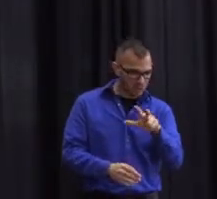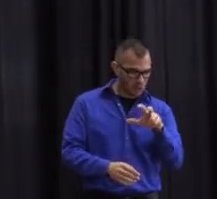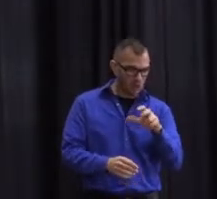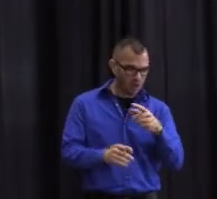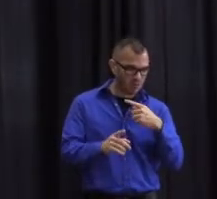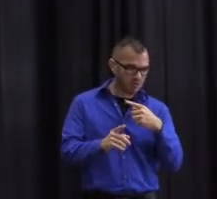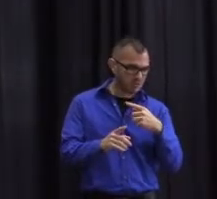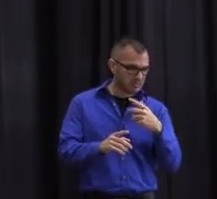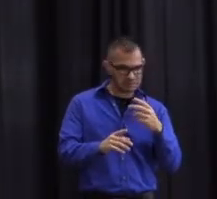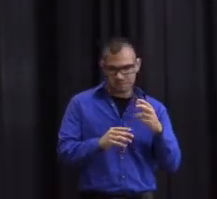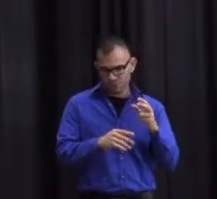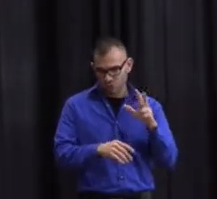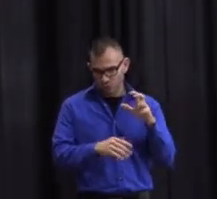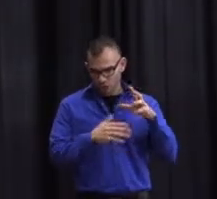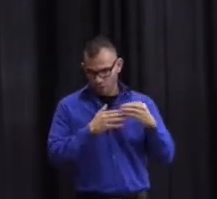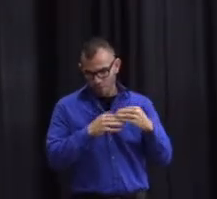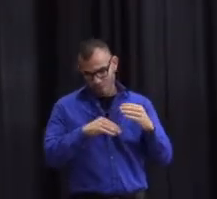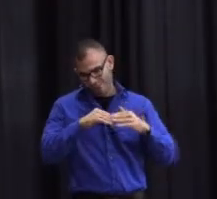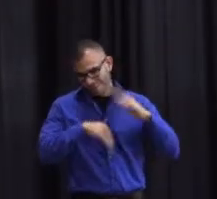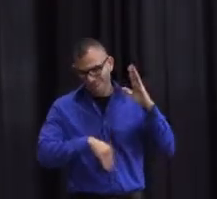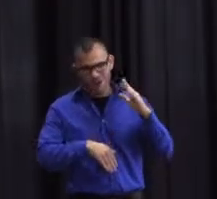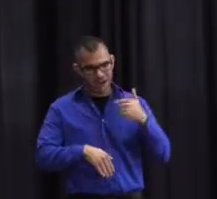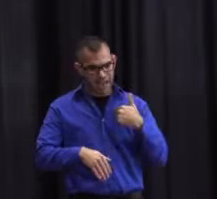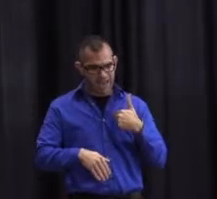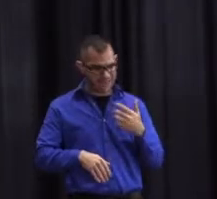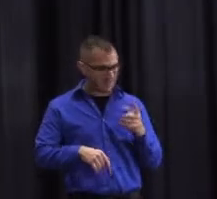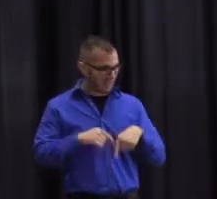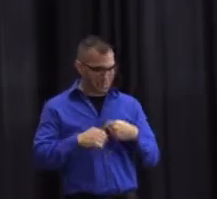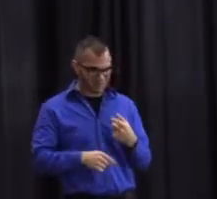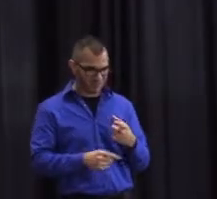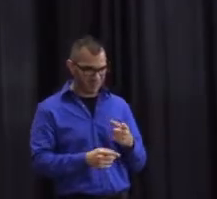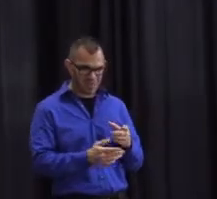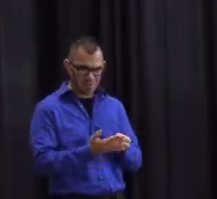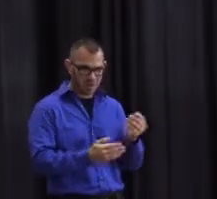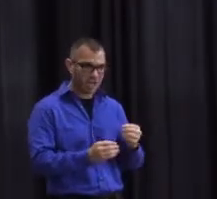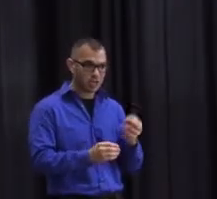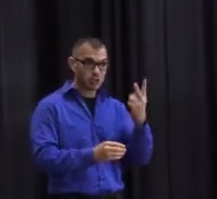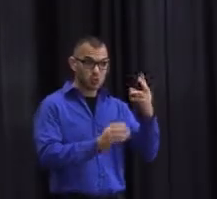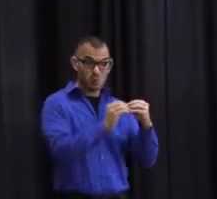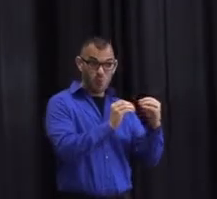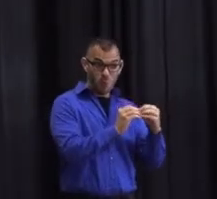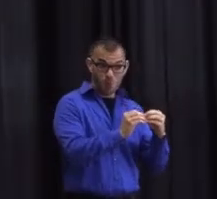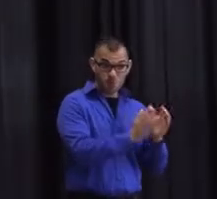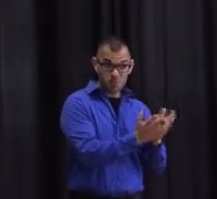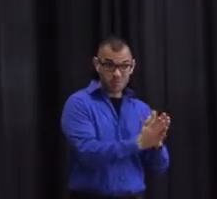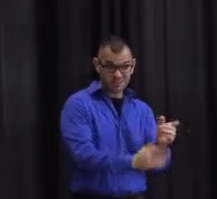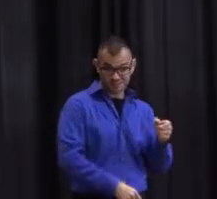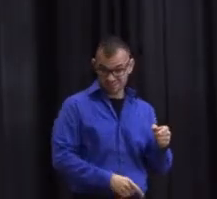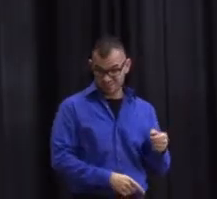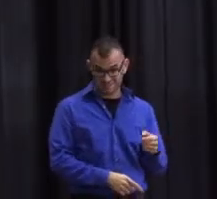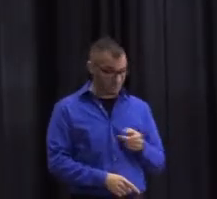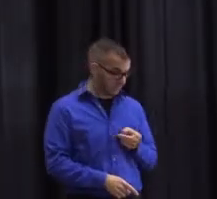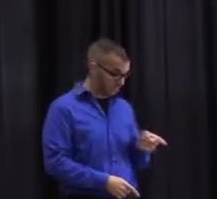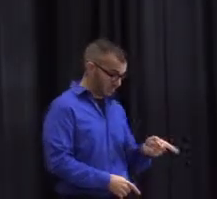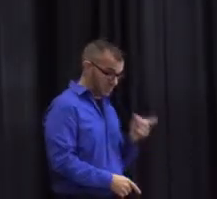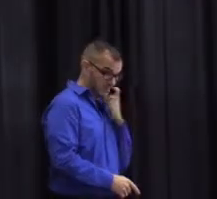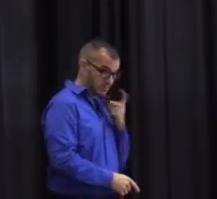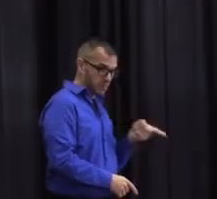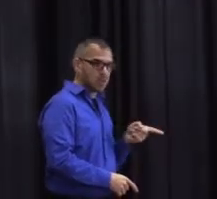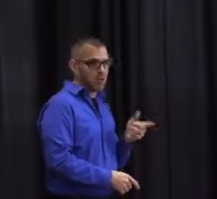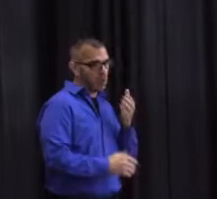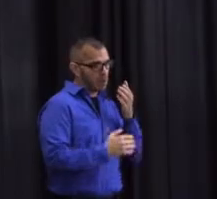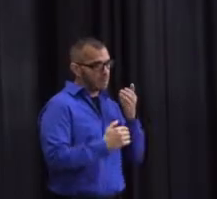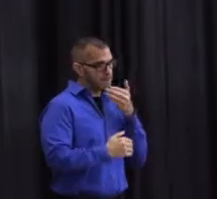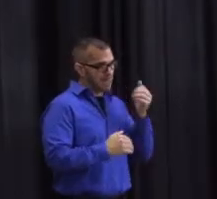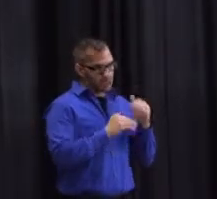$300+ for a textbook, I can't in good conscience have them buy 2 other textbooks because these other 2 actually have better things than the